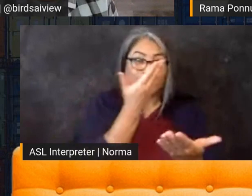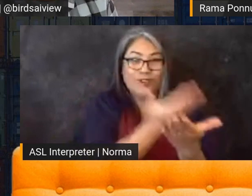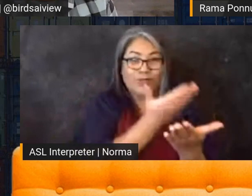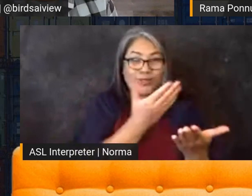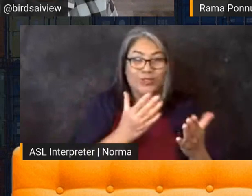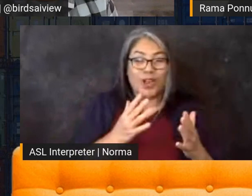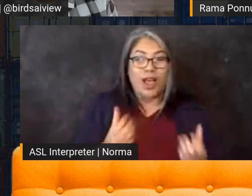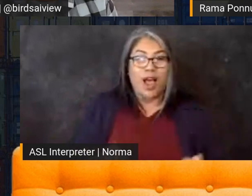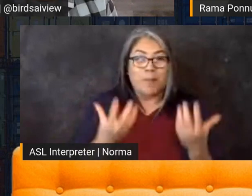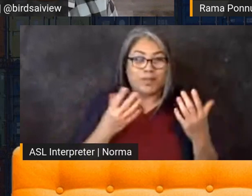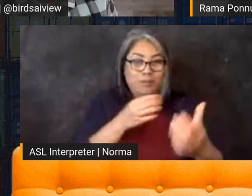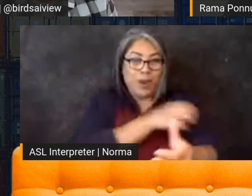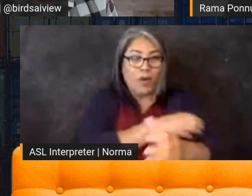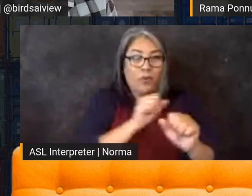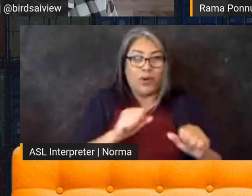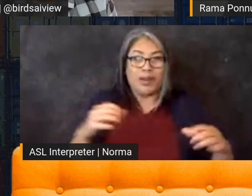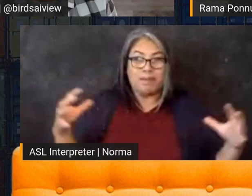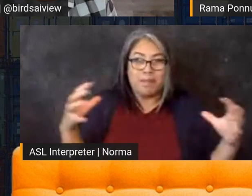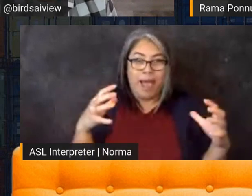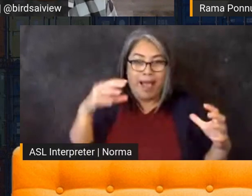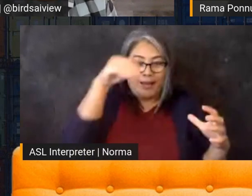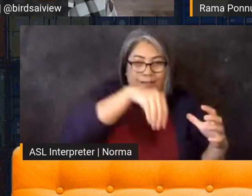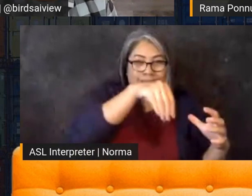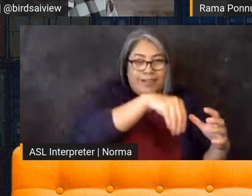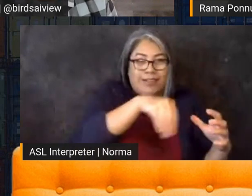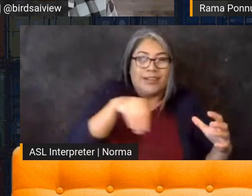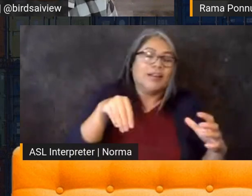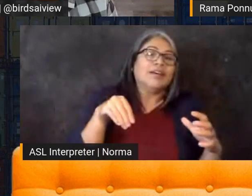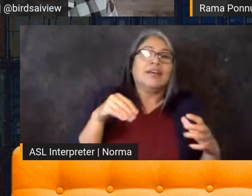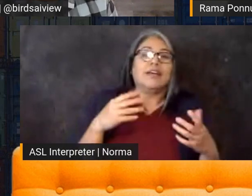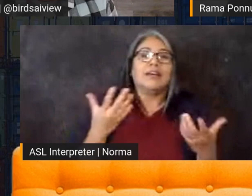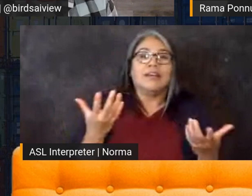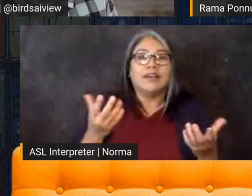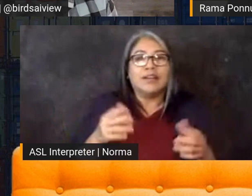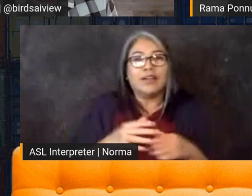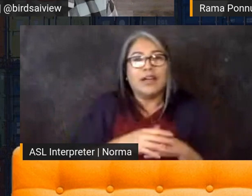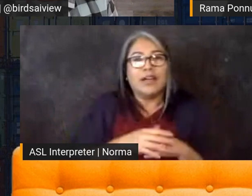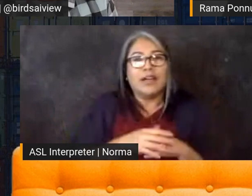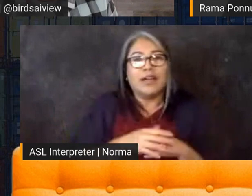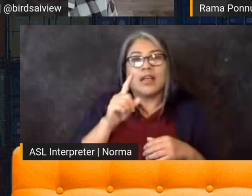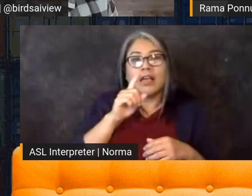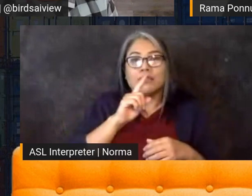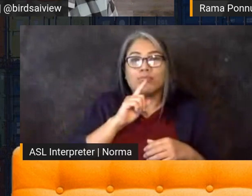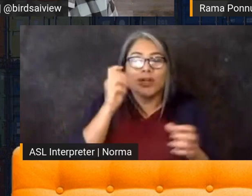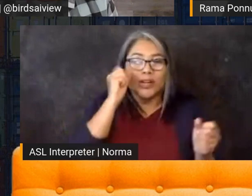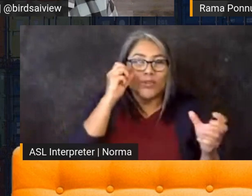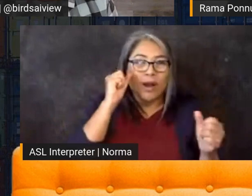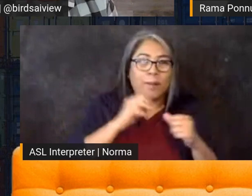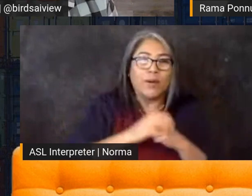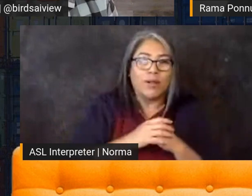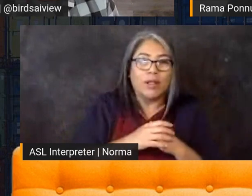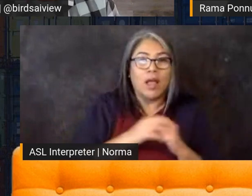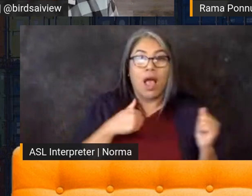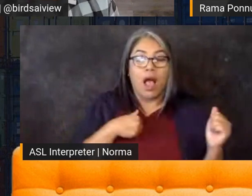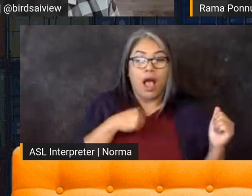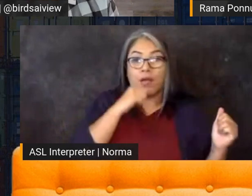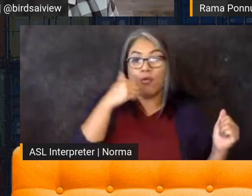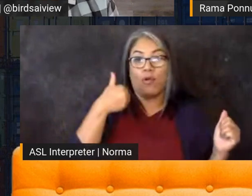It's pretty incredible. I don't have the stats off my head, but that thing is an absolute